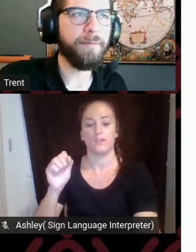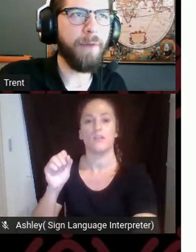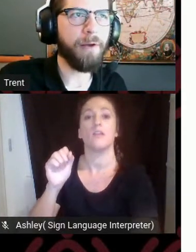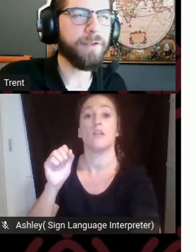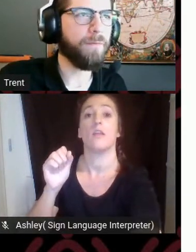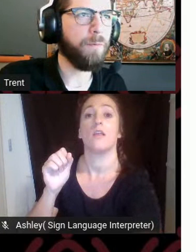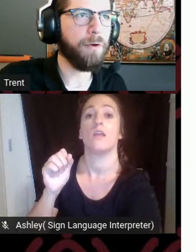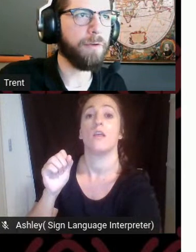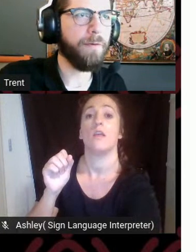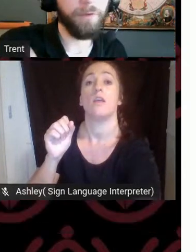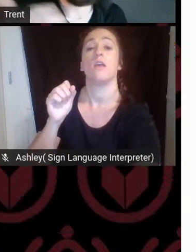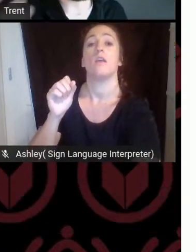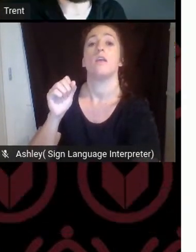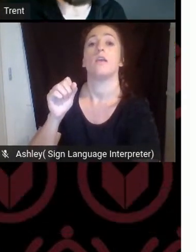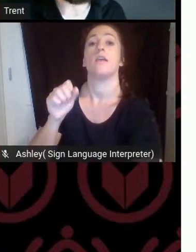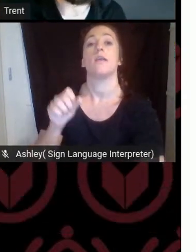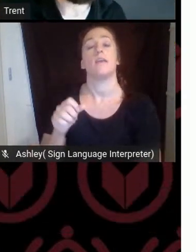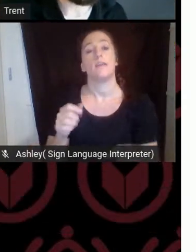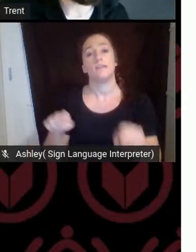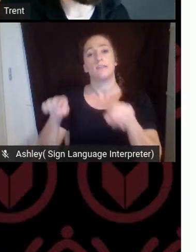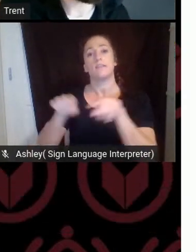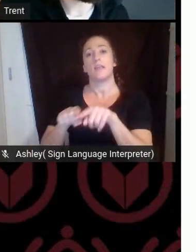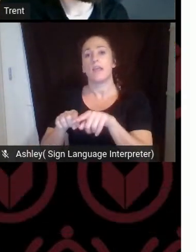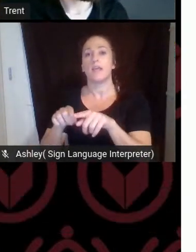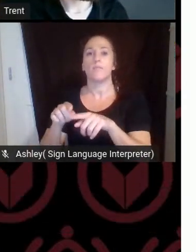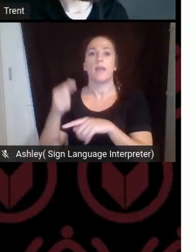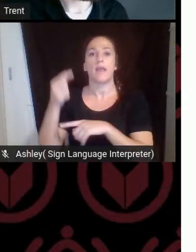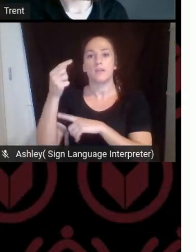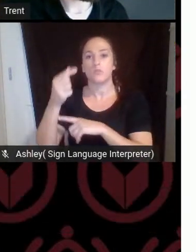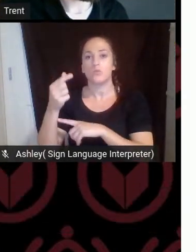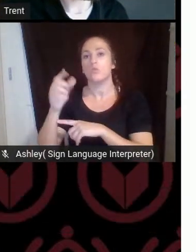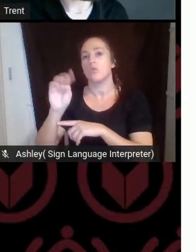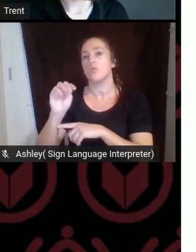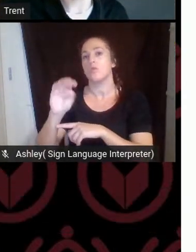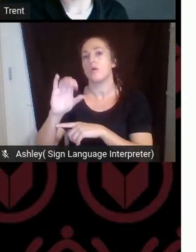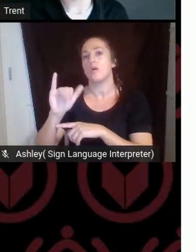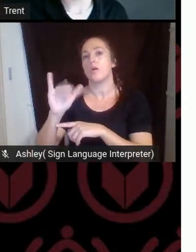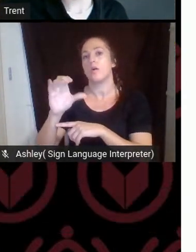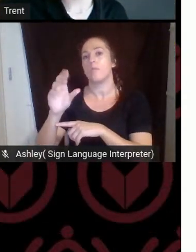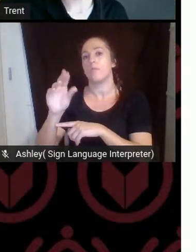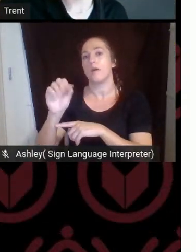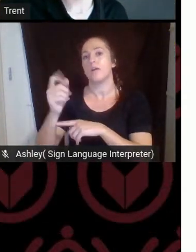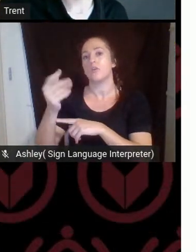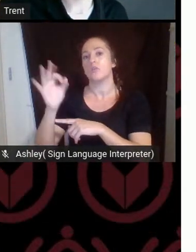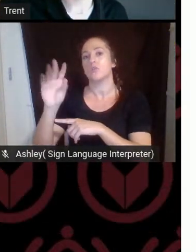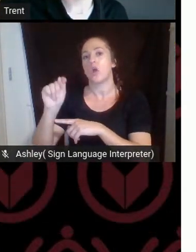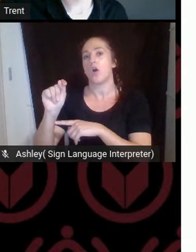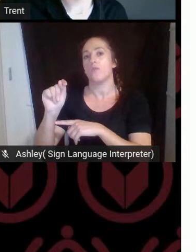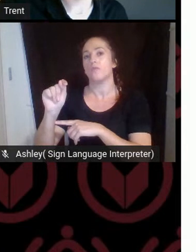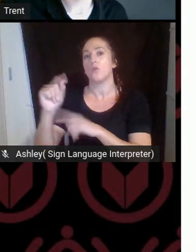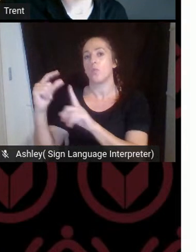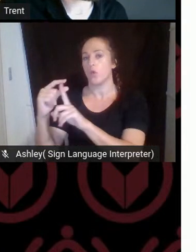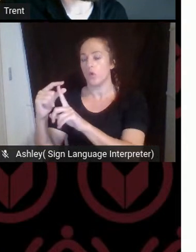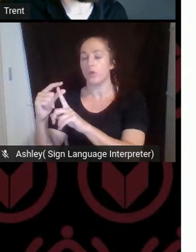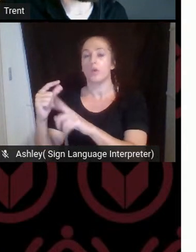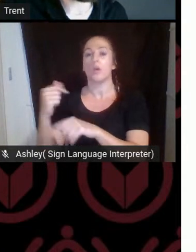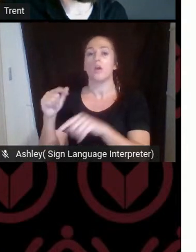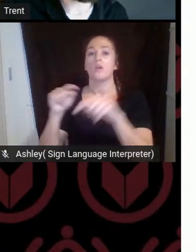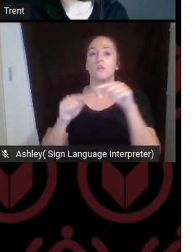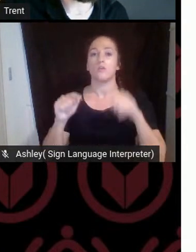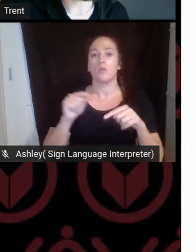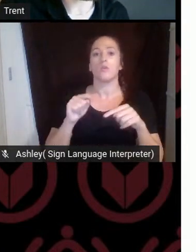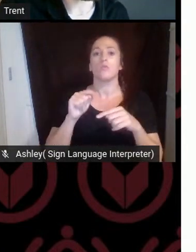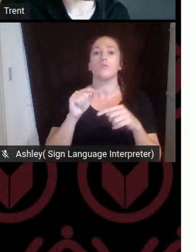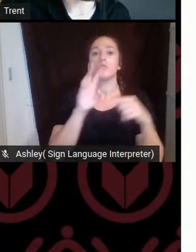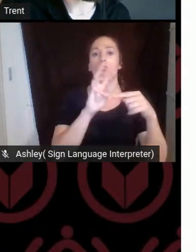like the Microsoft Word equivalent, or Google's Microsoft Word equivalent. And all that I've done here is I've gone to docs.google.com